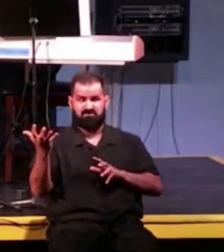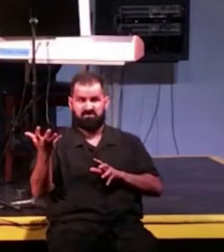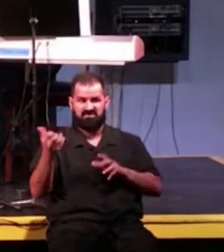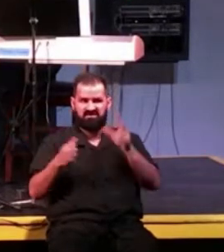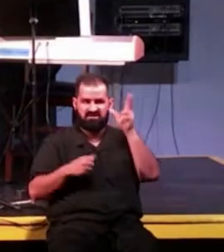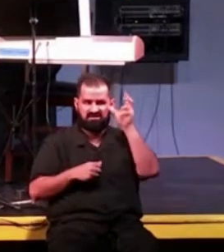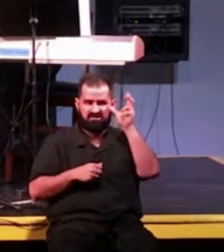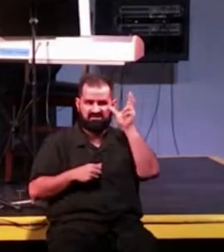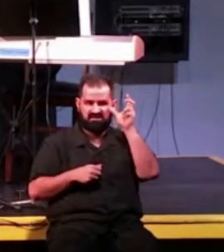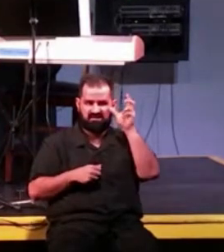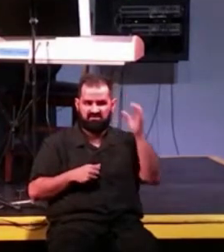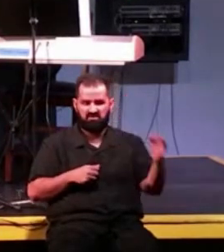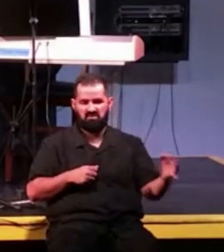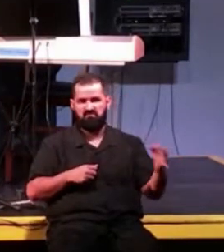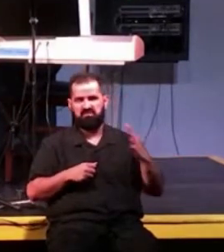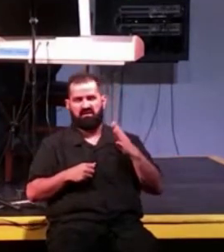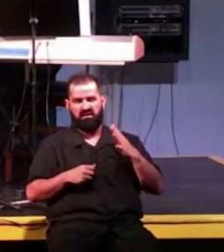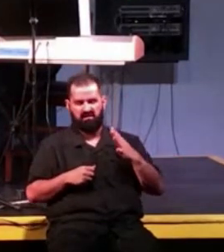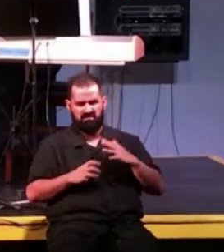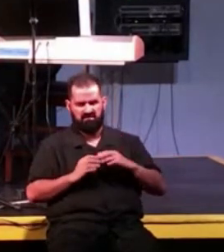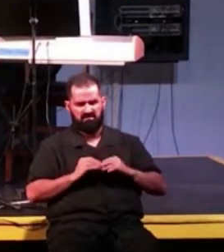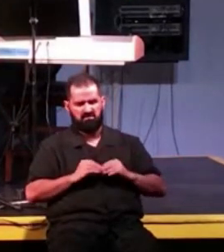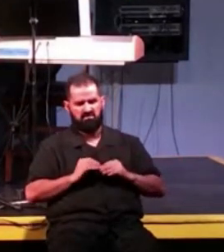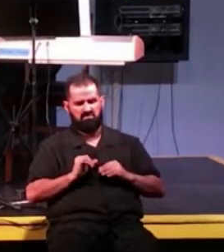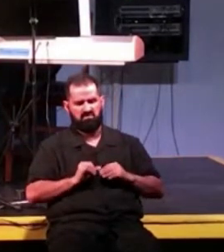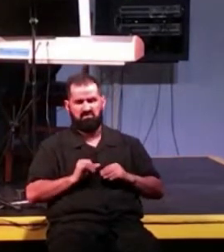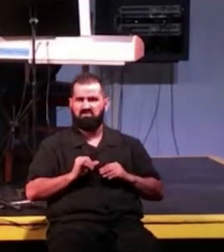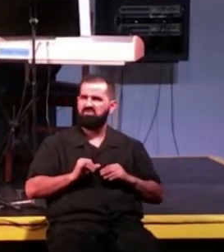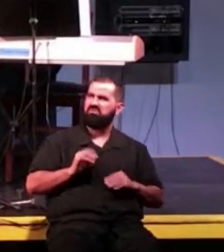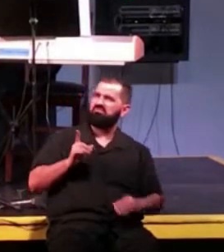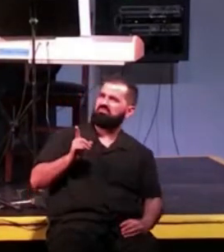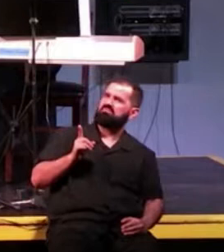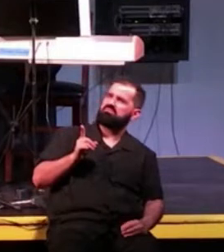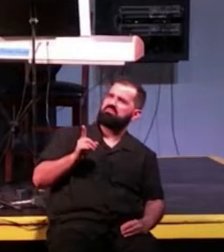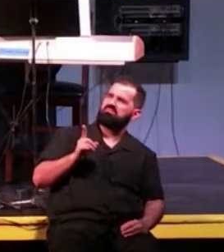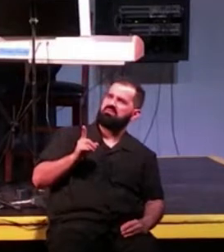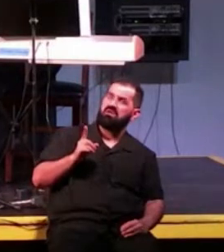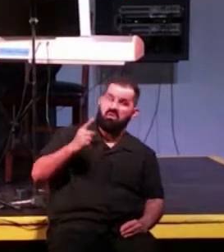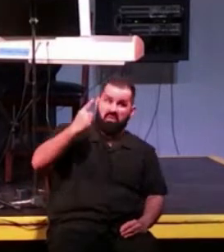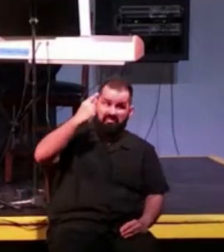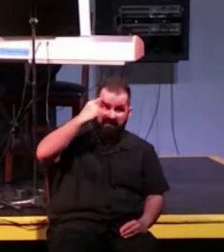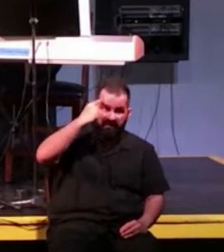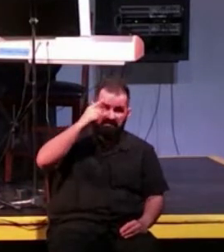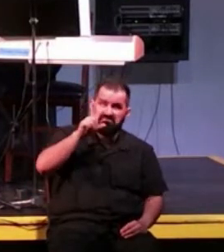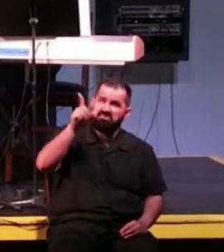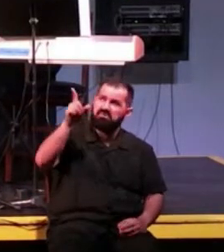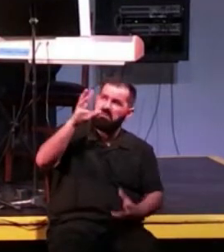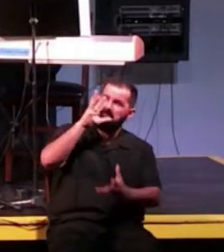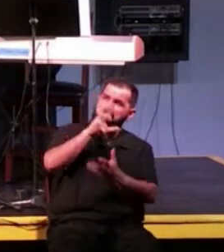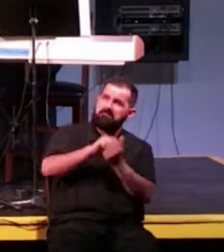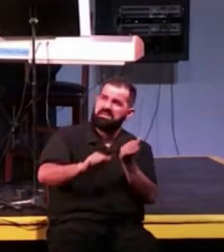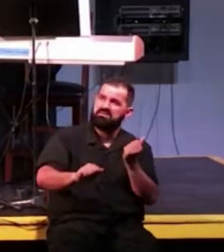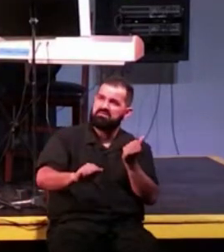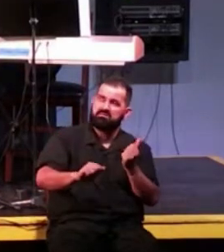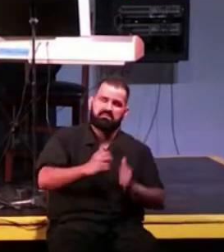you can begin to believe that God is ruthless.